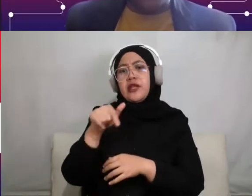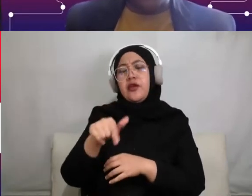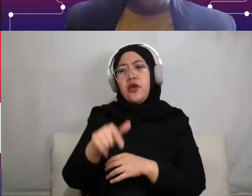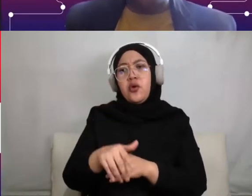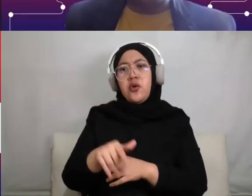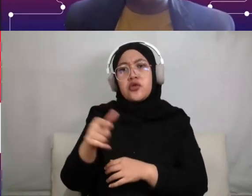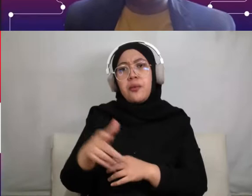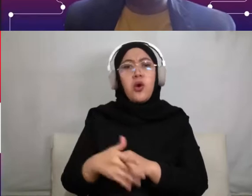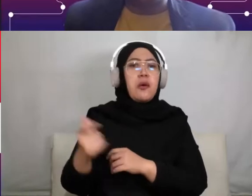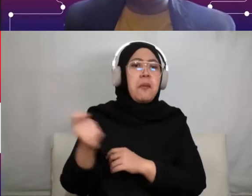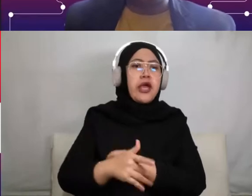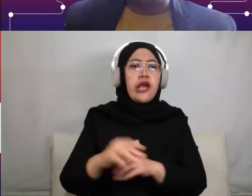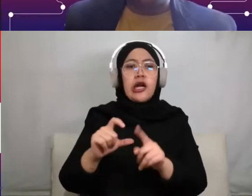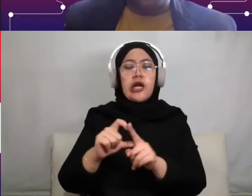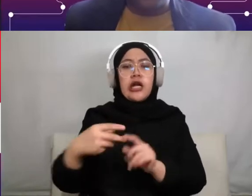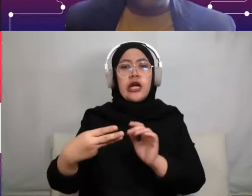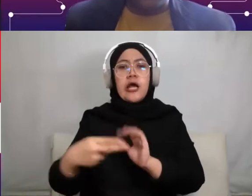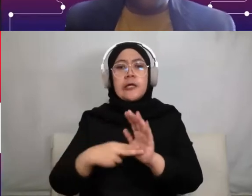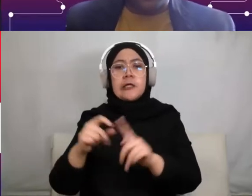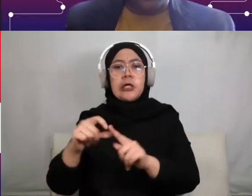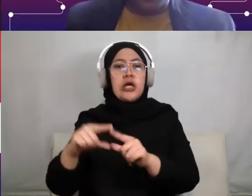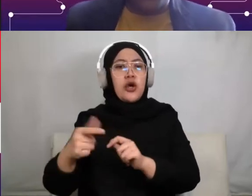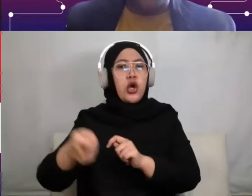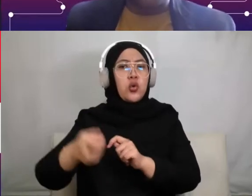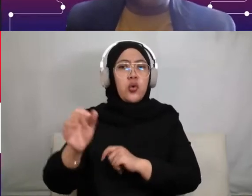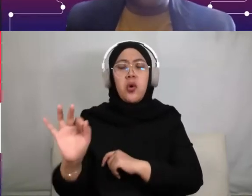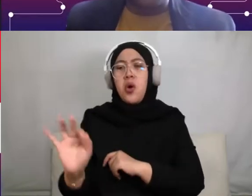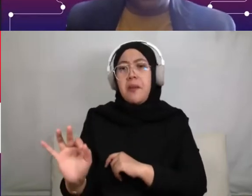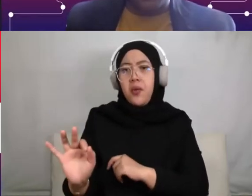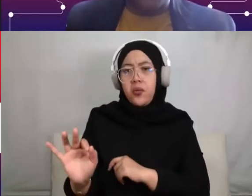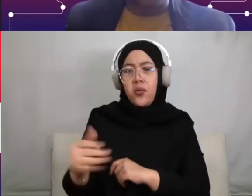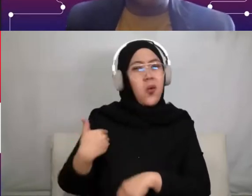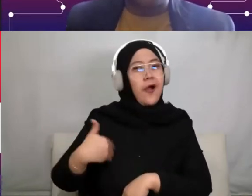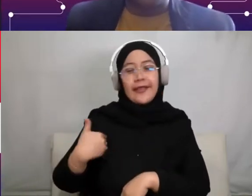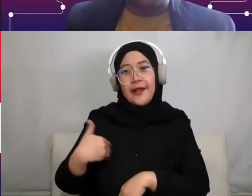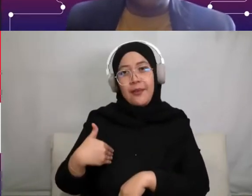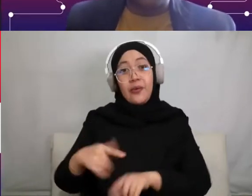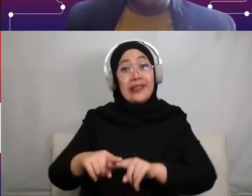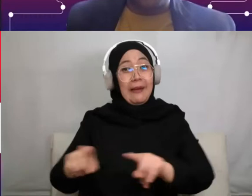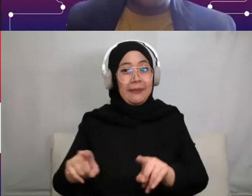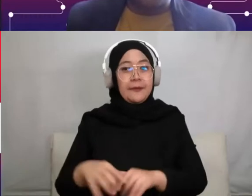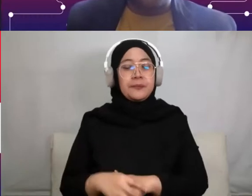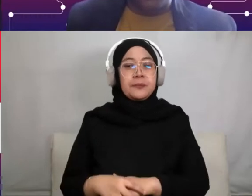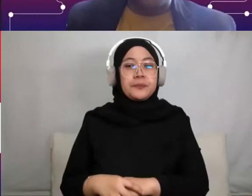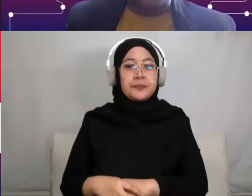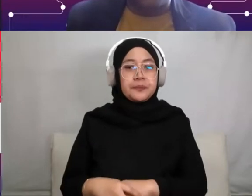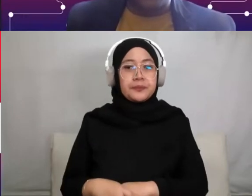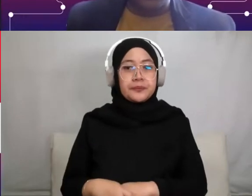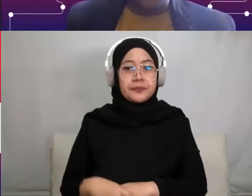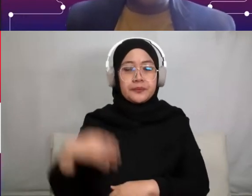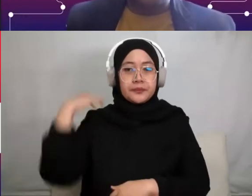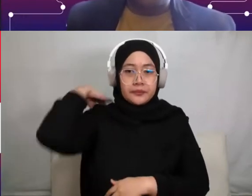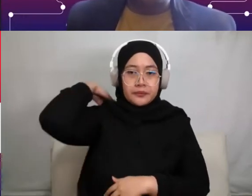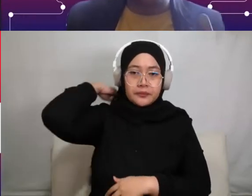And again, if you are penalized with the fines for non-operation of buses, non-availability of buses because of battery